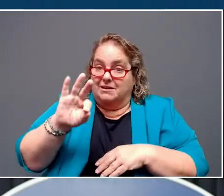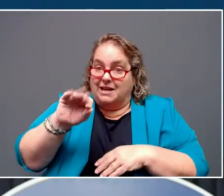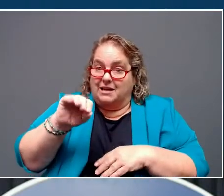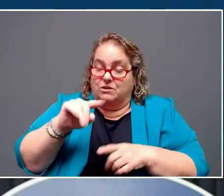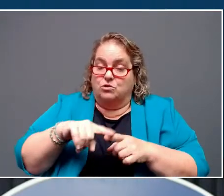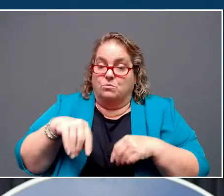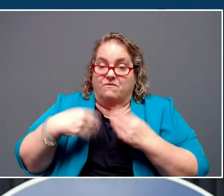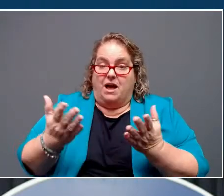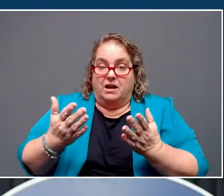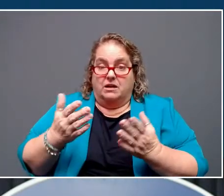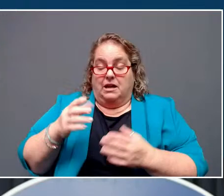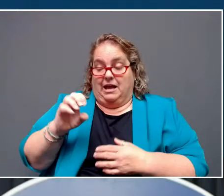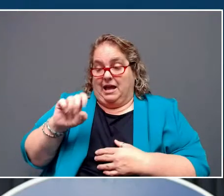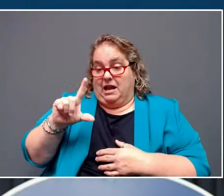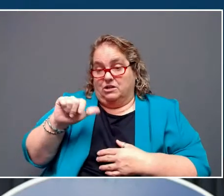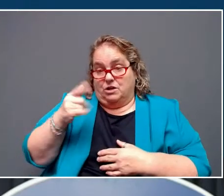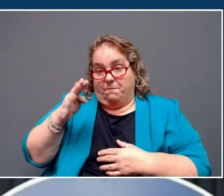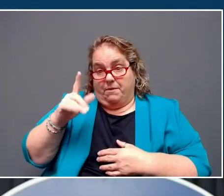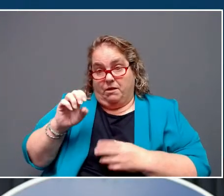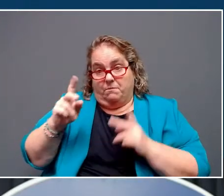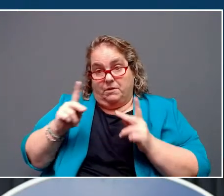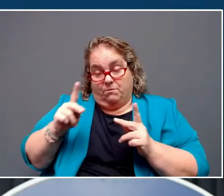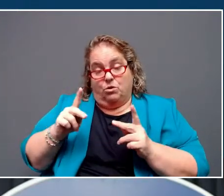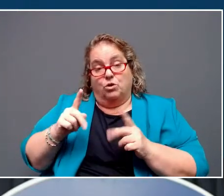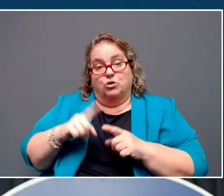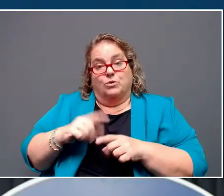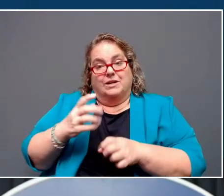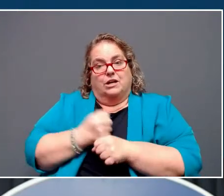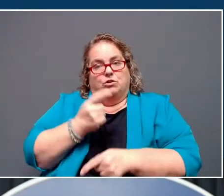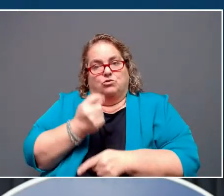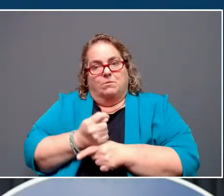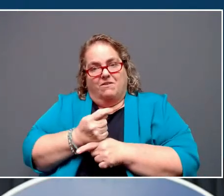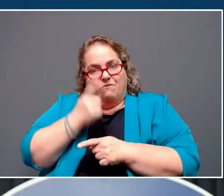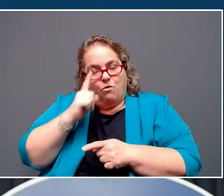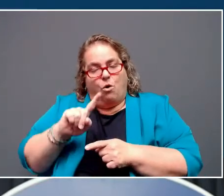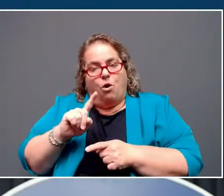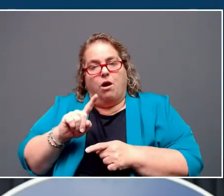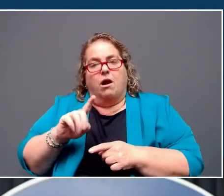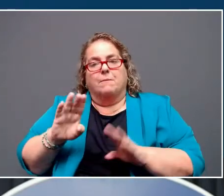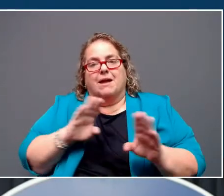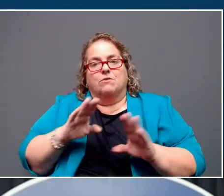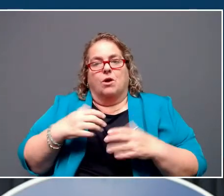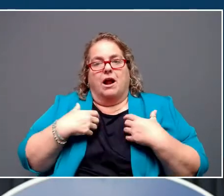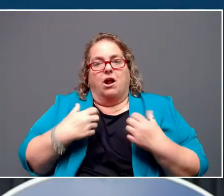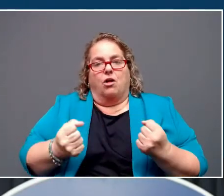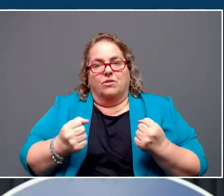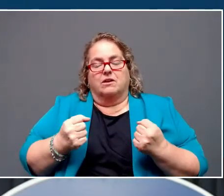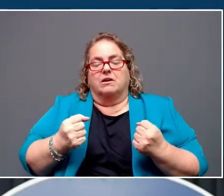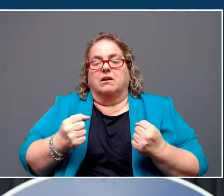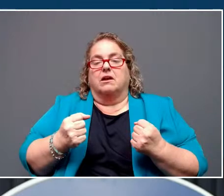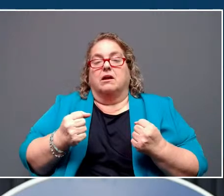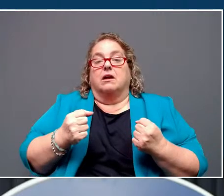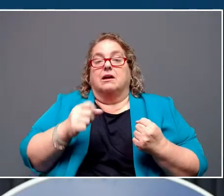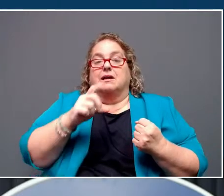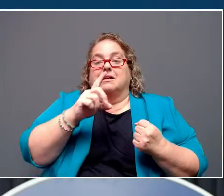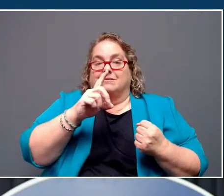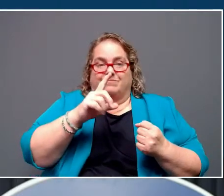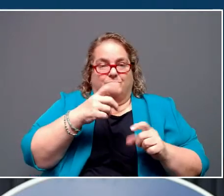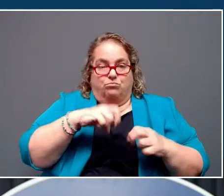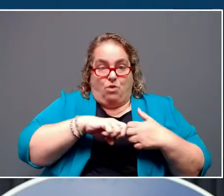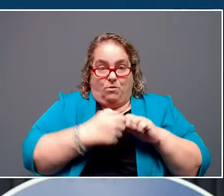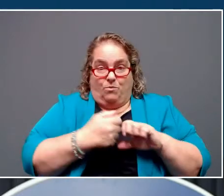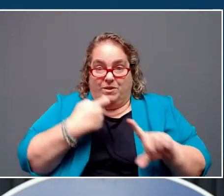the alternative of receiving treatment for a behavioral health disorder instead of incarceration, and to expand